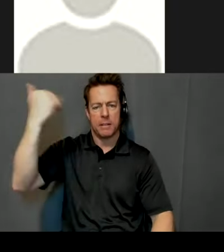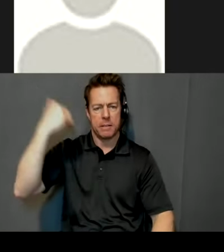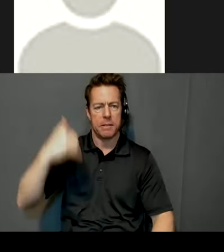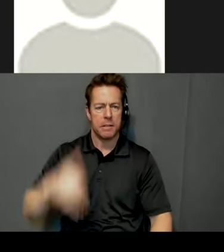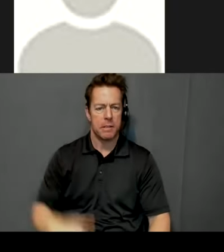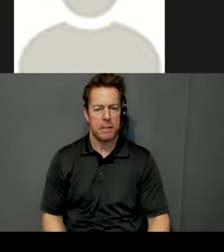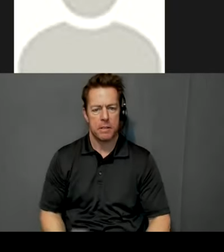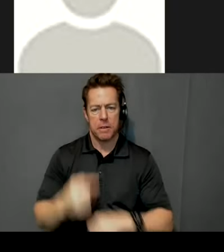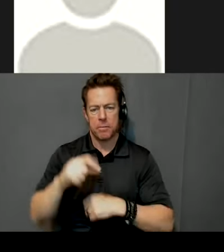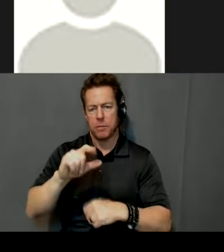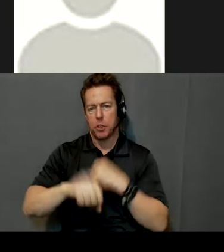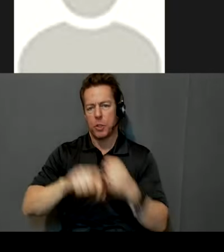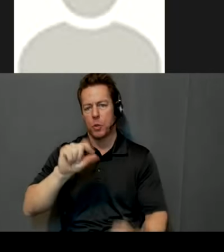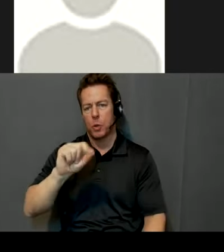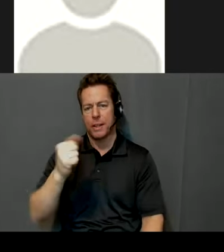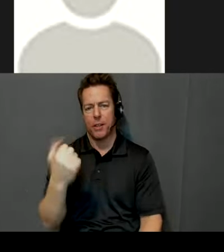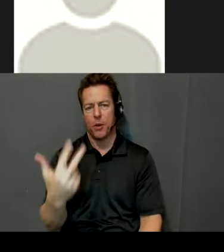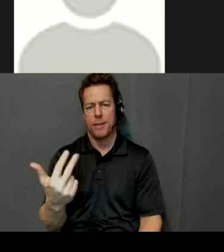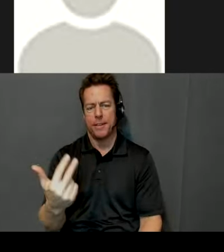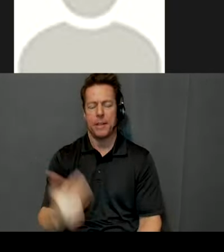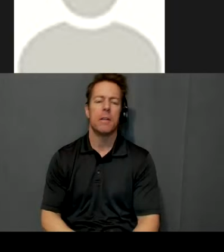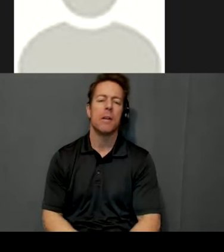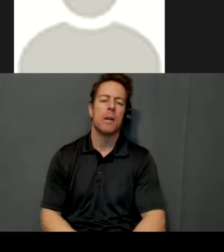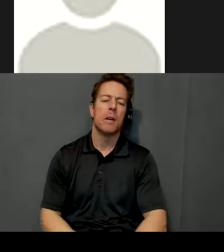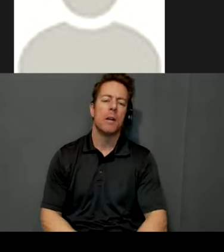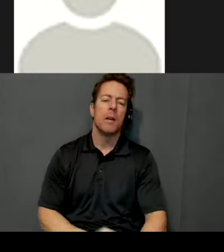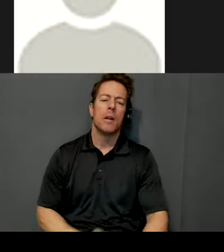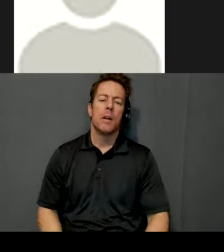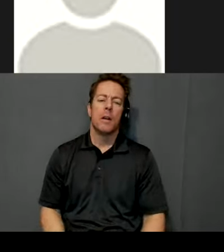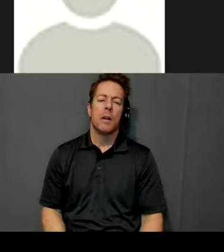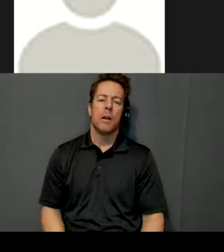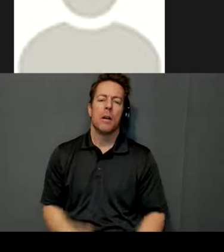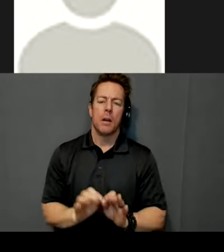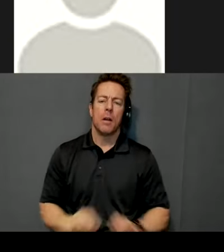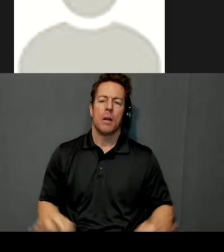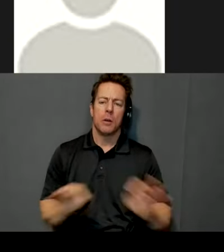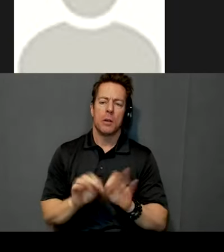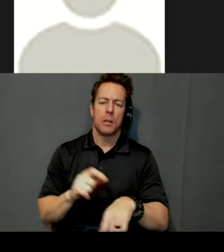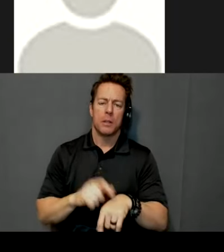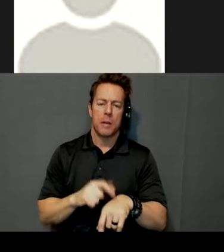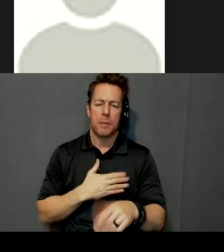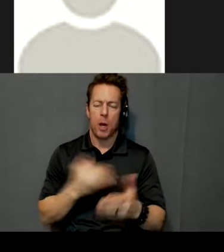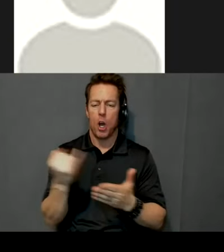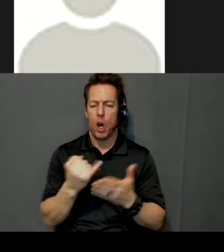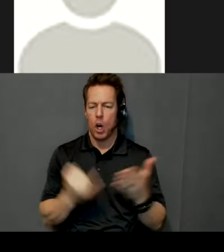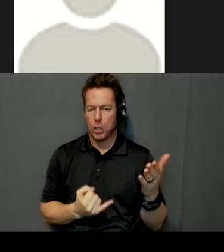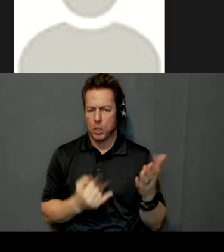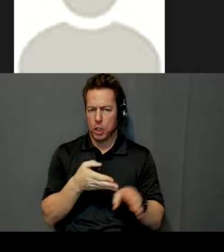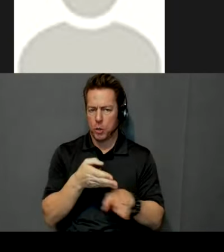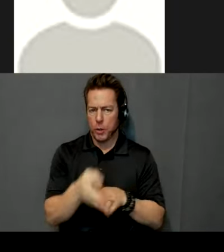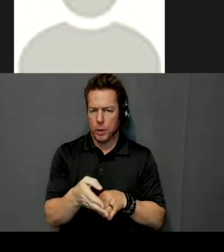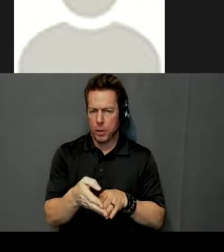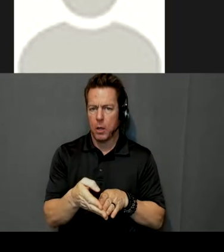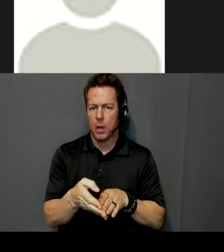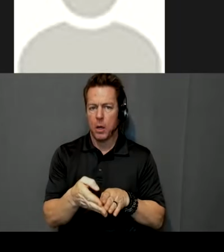primarily from 2013. It was a pivotal time in my art making career at this point. I had moved